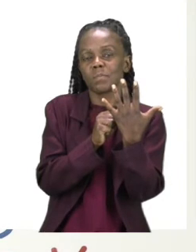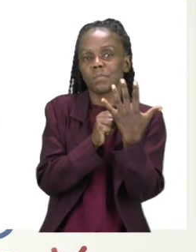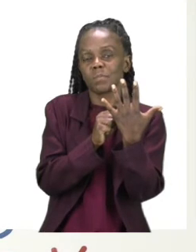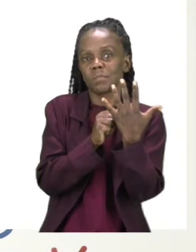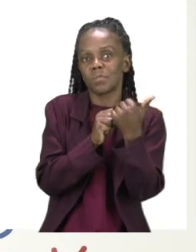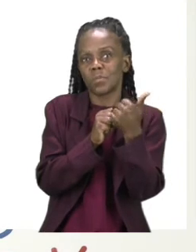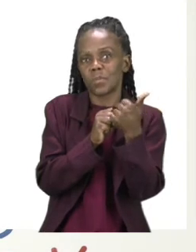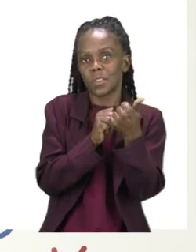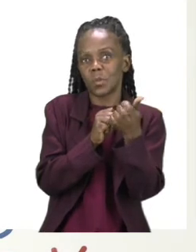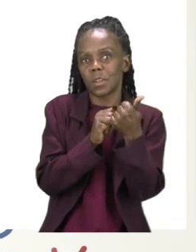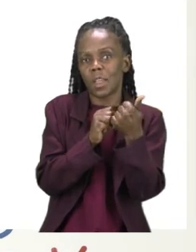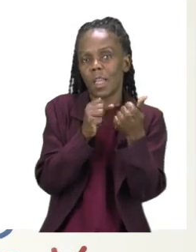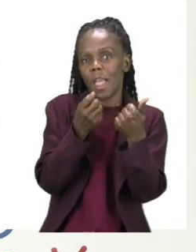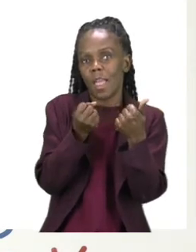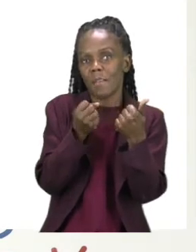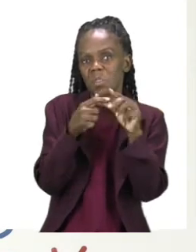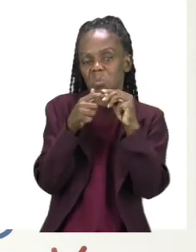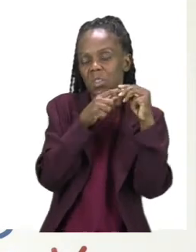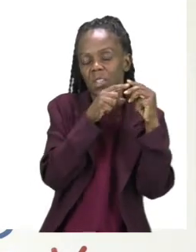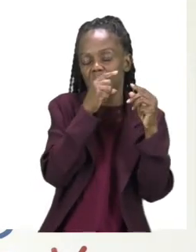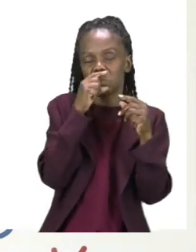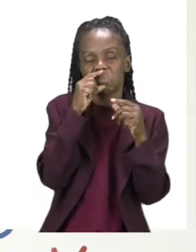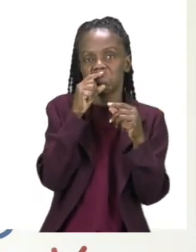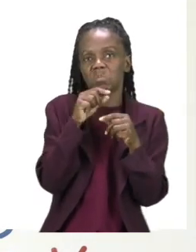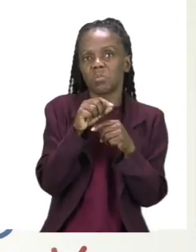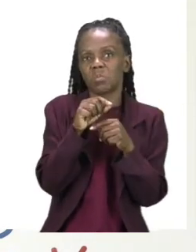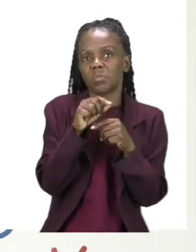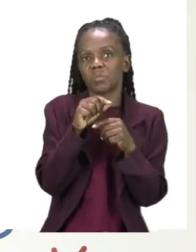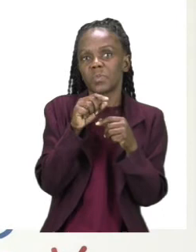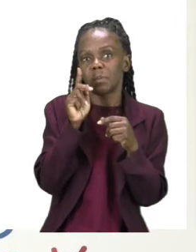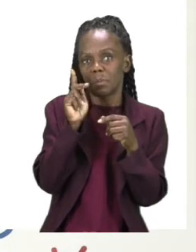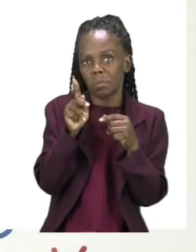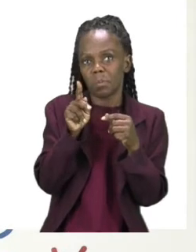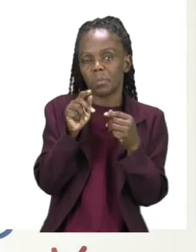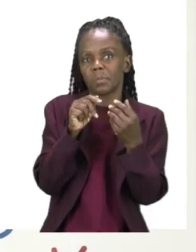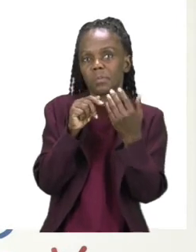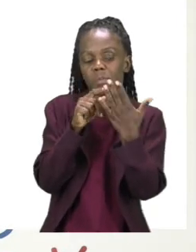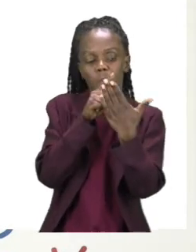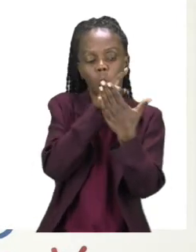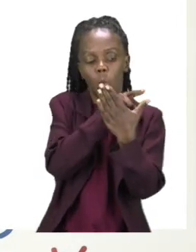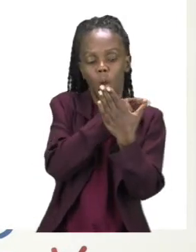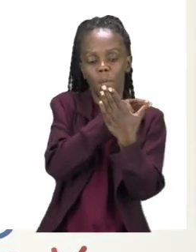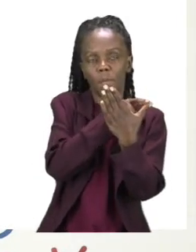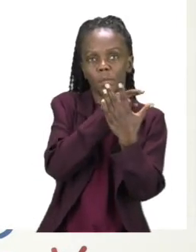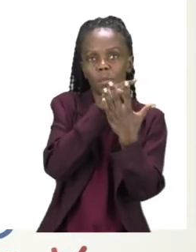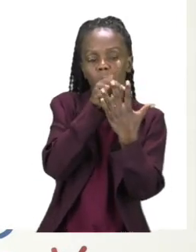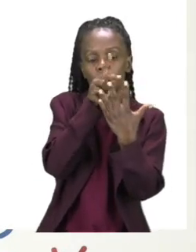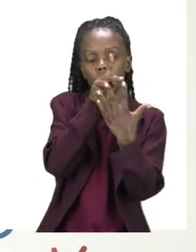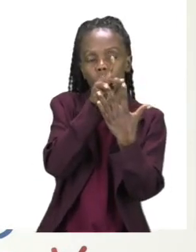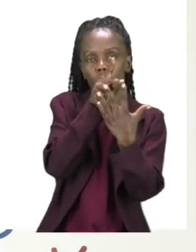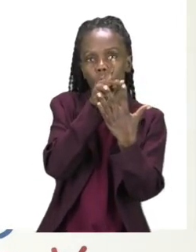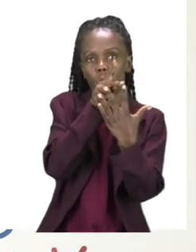name. It is called a thumb. So let's count them again. 1,